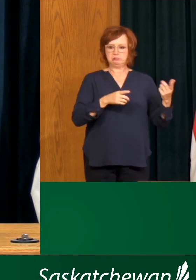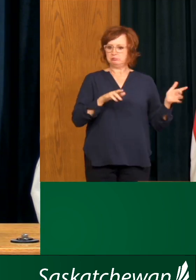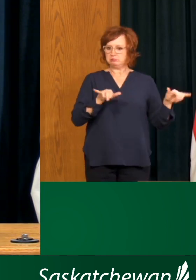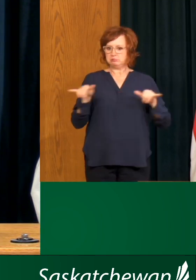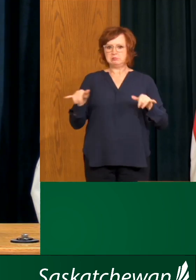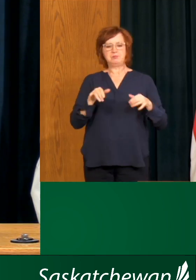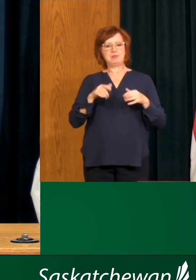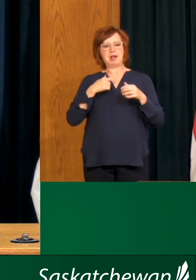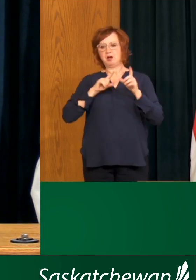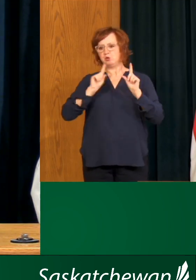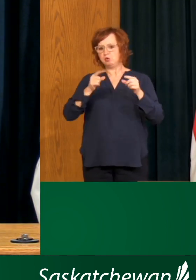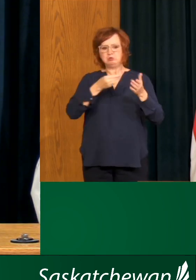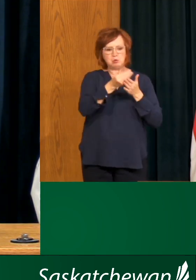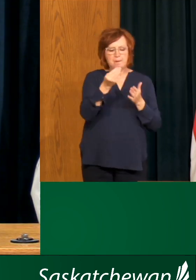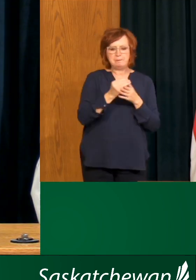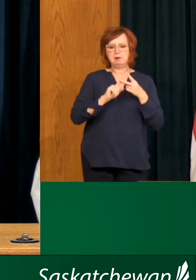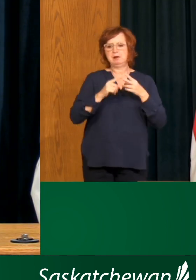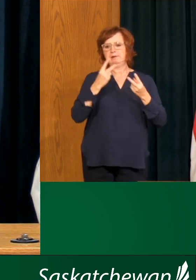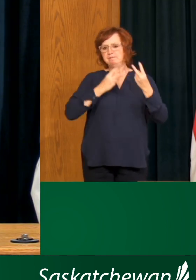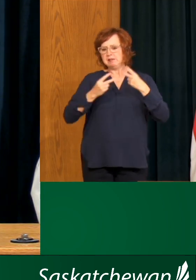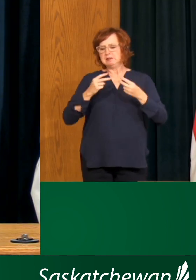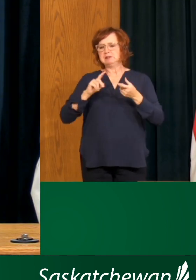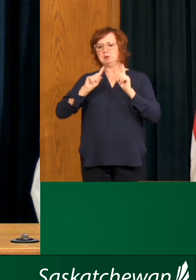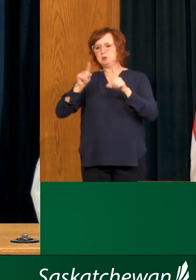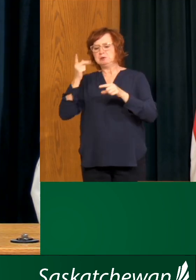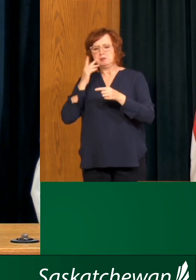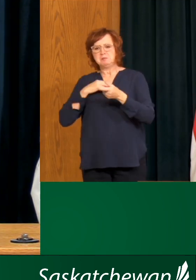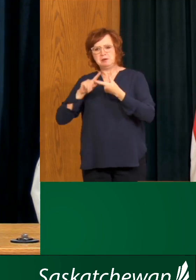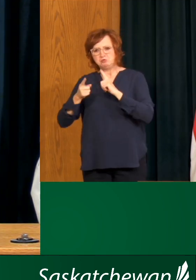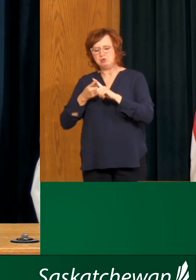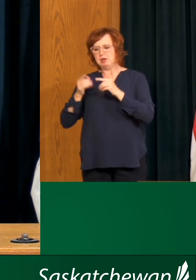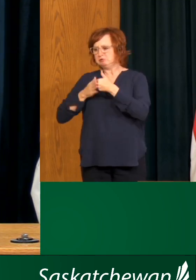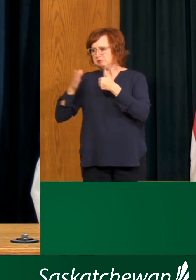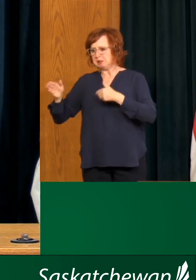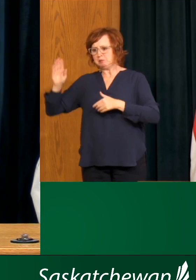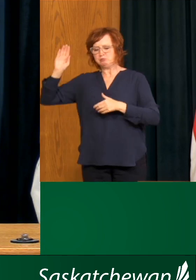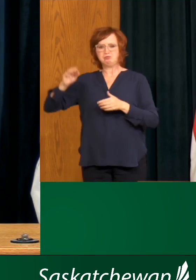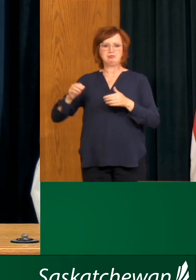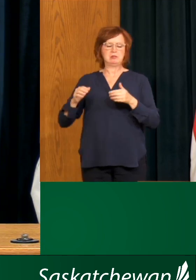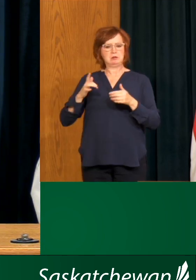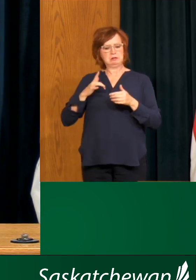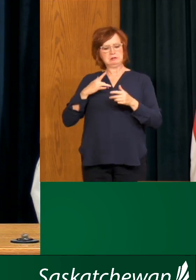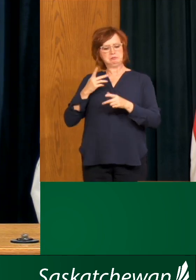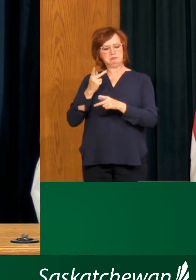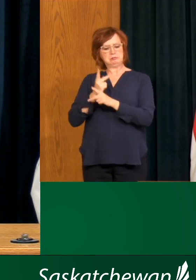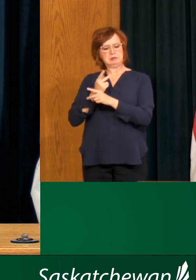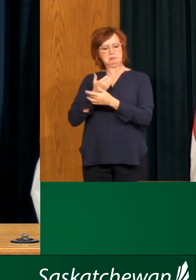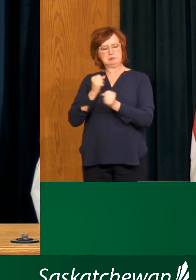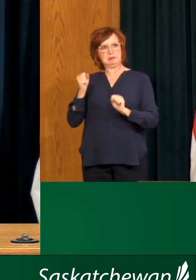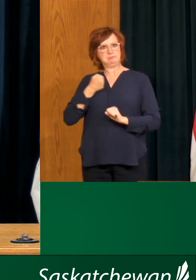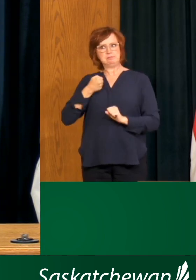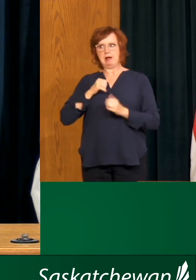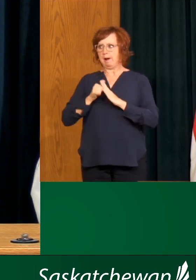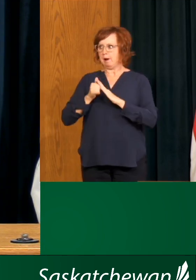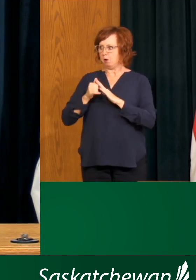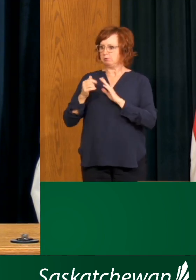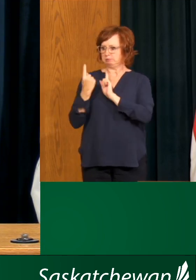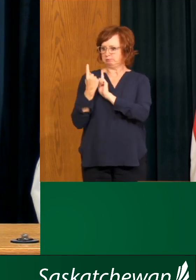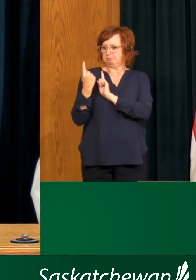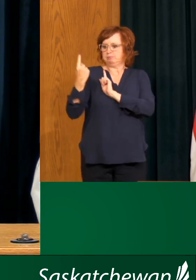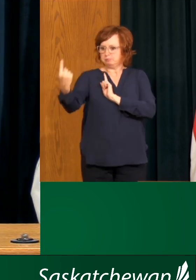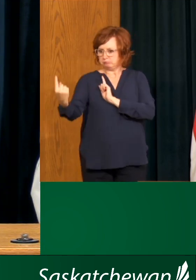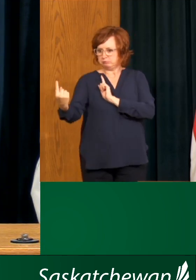safe. So no one should feel scared or worried to go out and about and do the things that you normally would